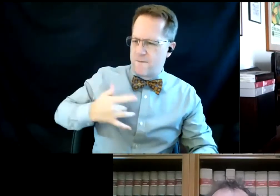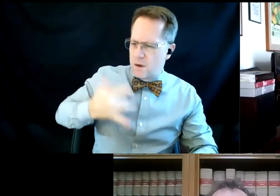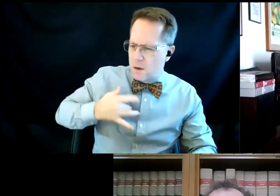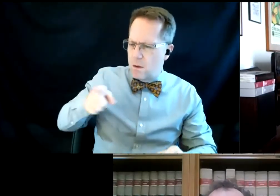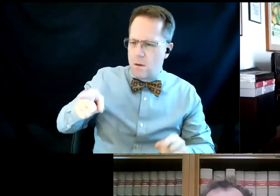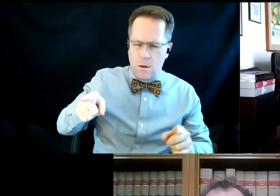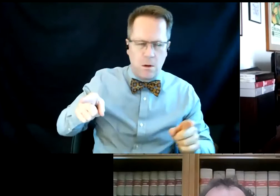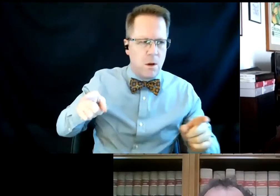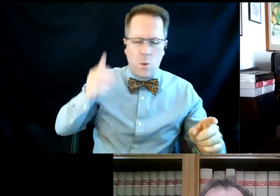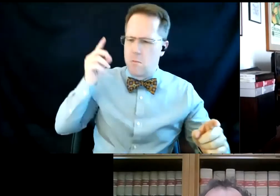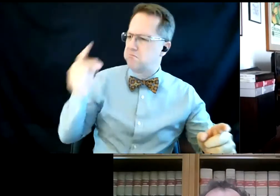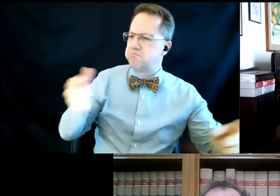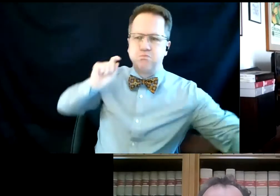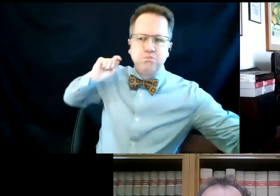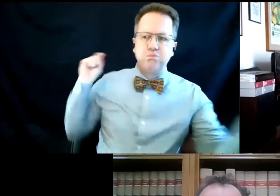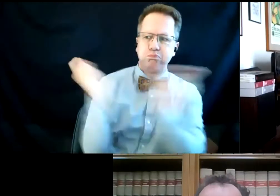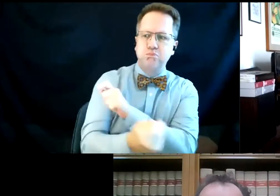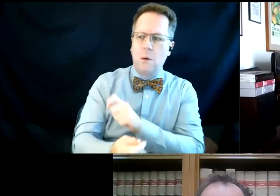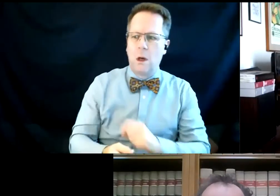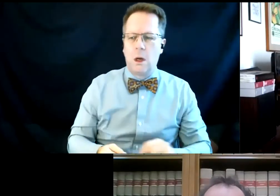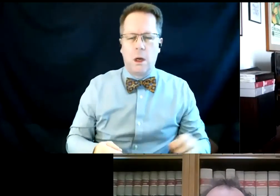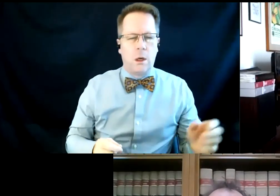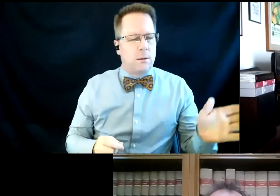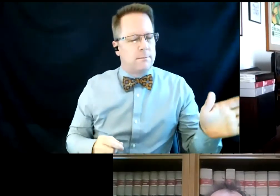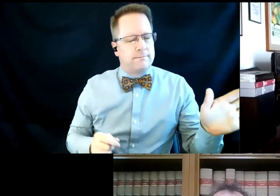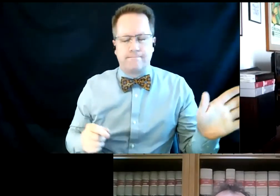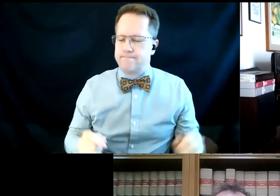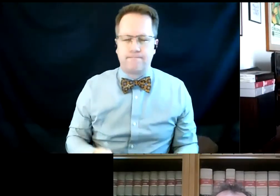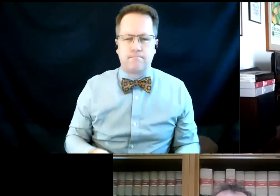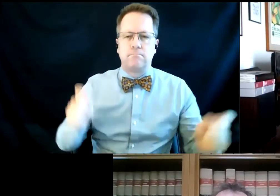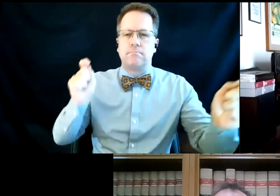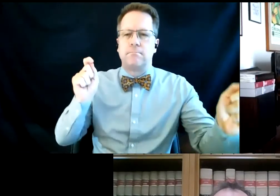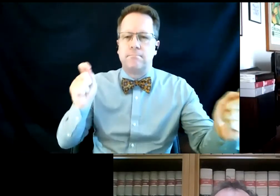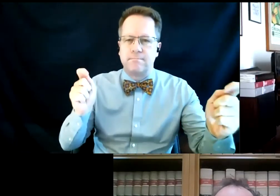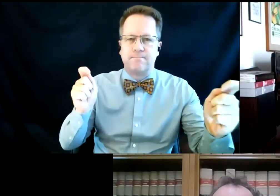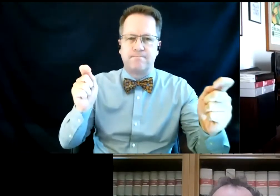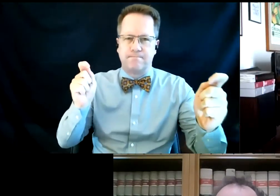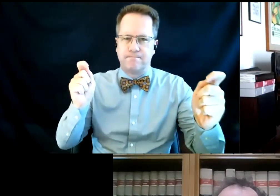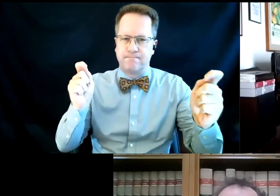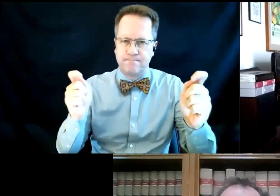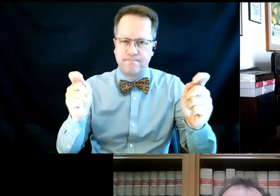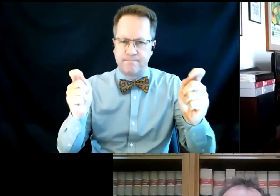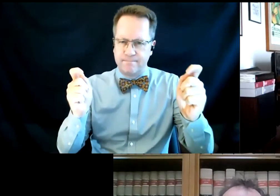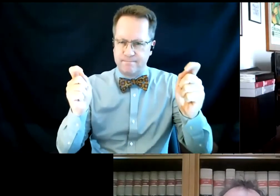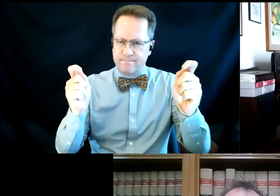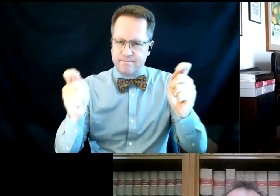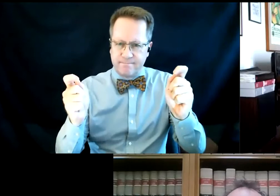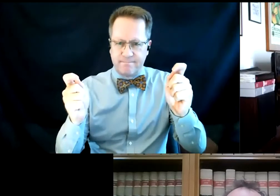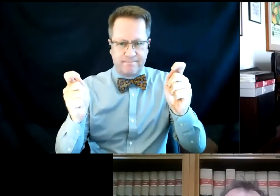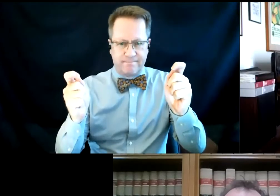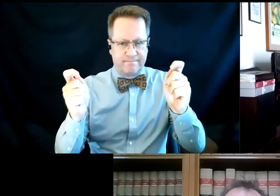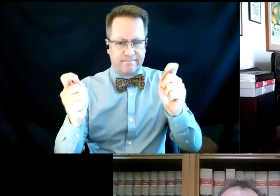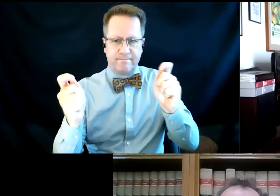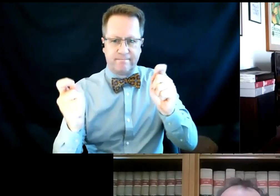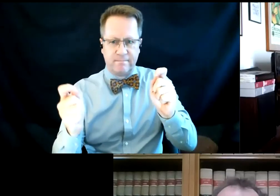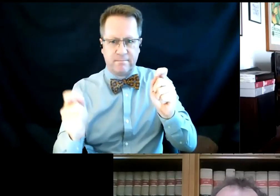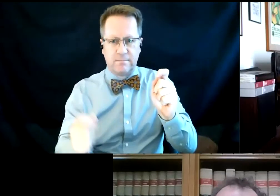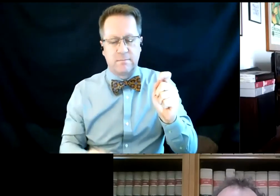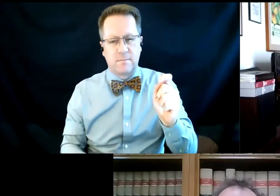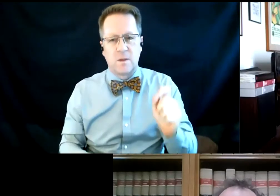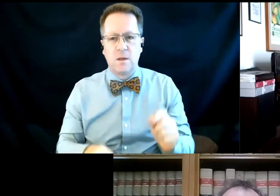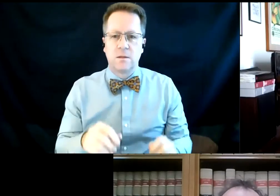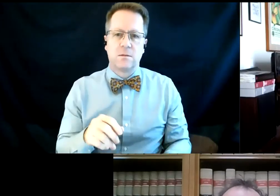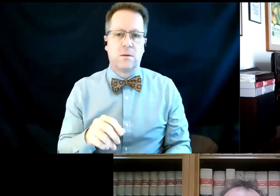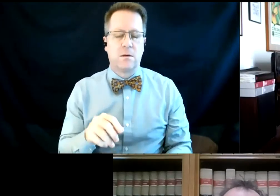do, in a progressive civil liberties and civil rights protective fashion, I don't think the Supreme Court will get in the